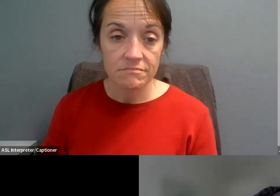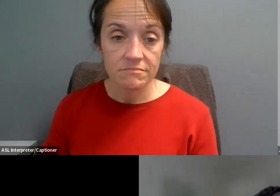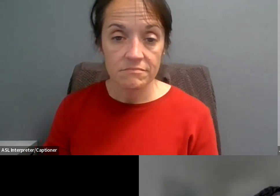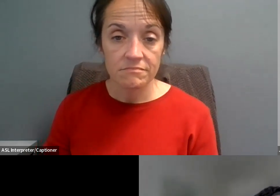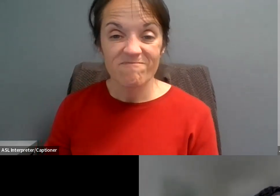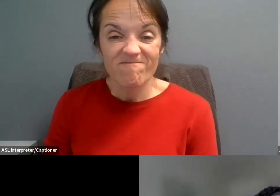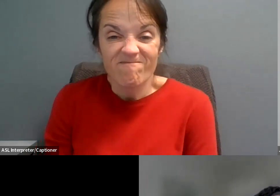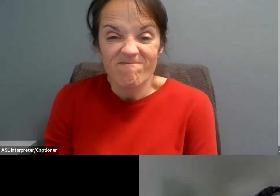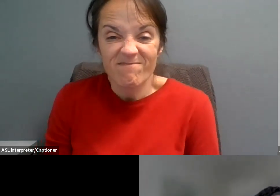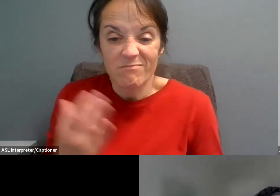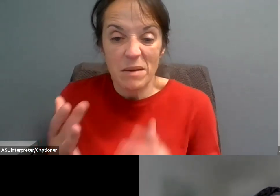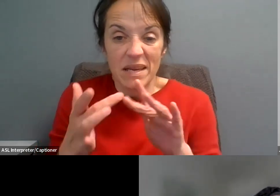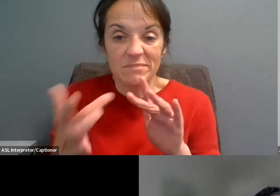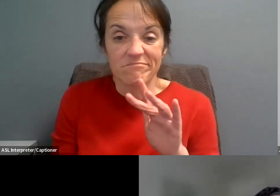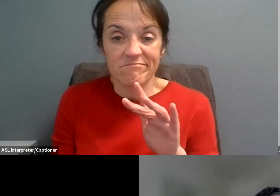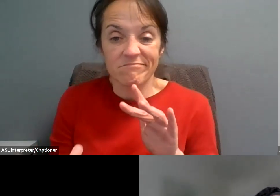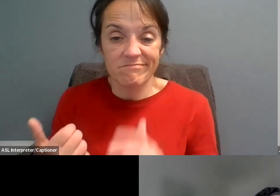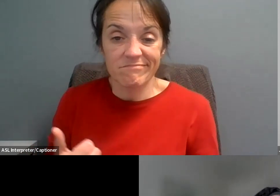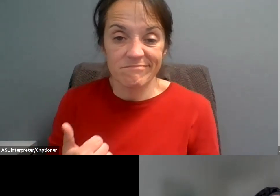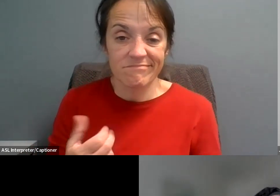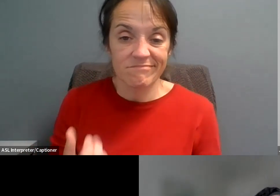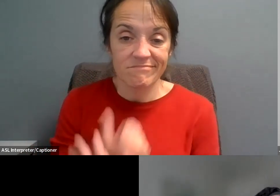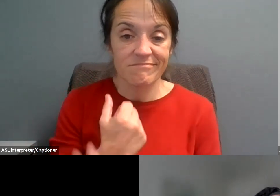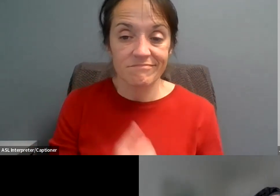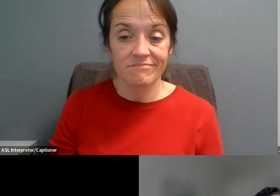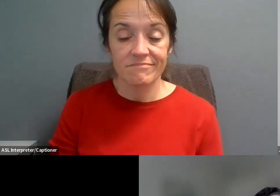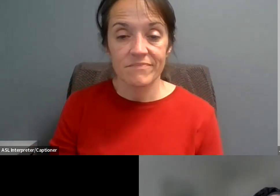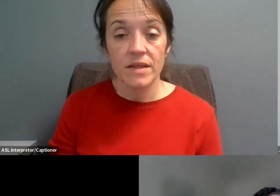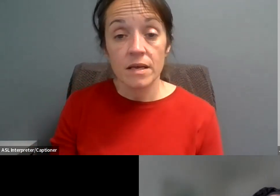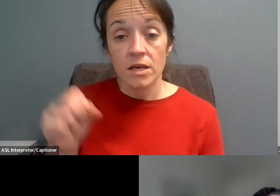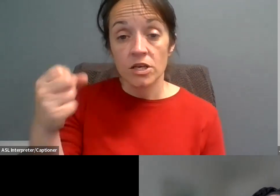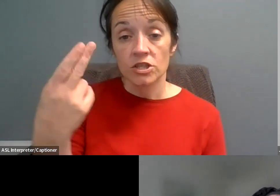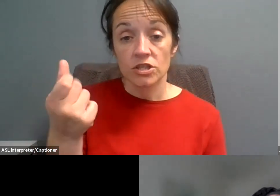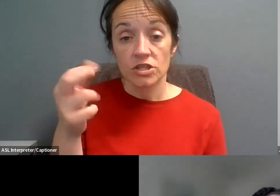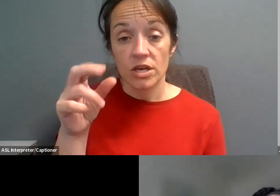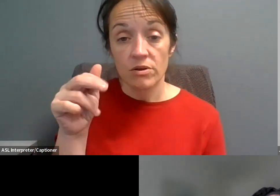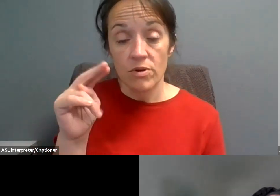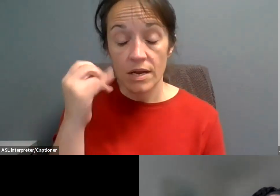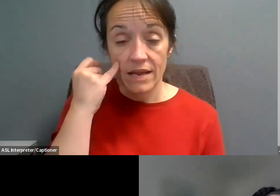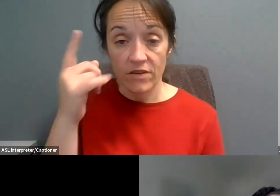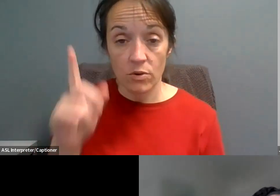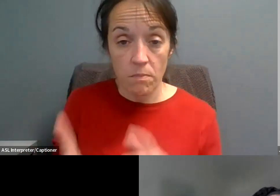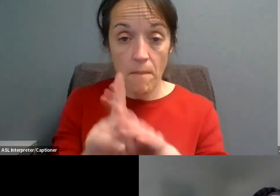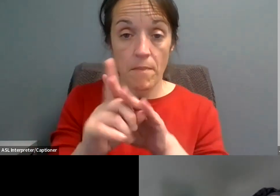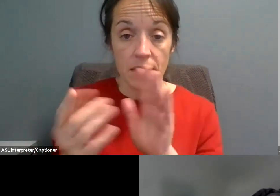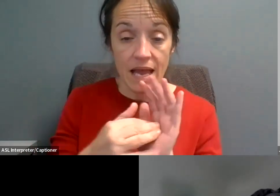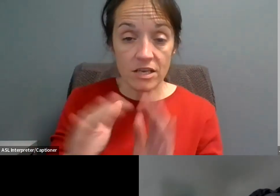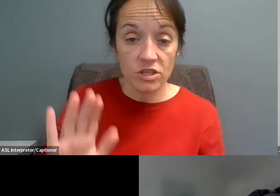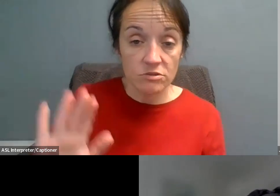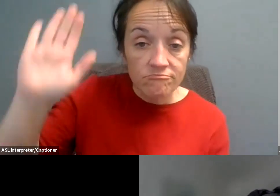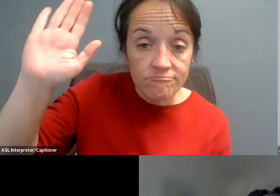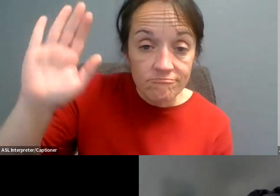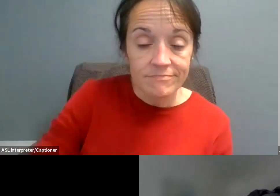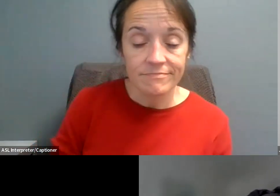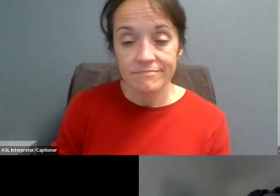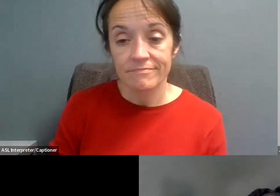Okay, maybe I lost her. Okay, Sharon, if you come back, just let us know, just re-raise your hand. The next